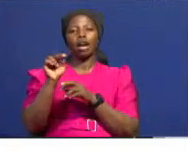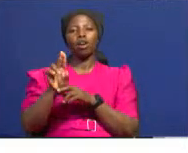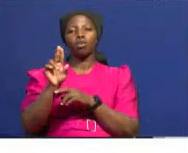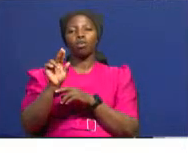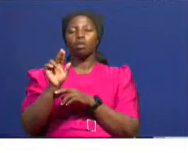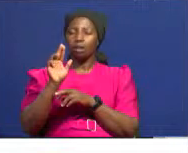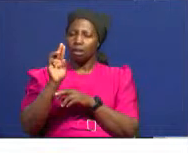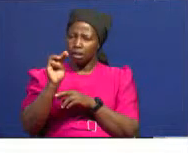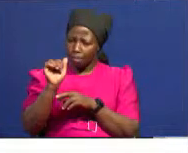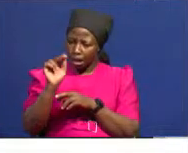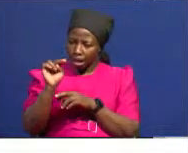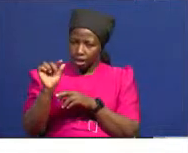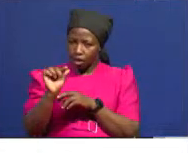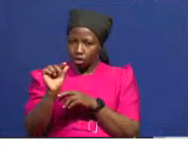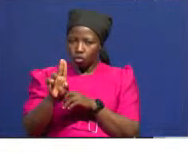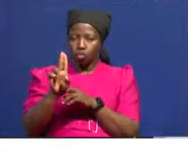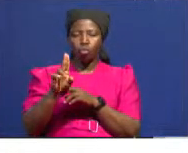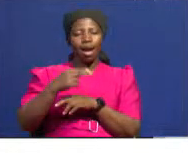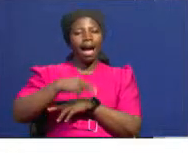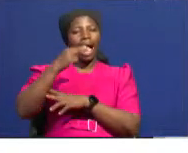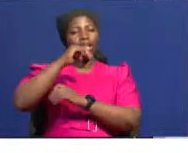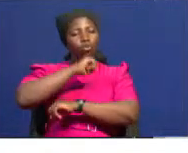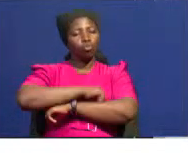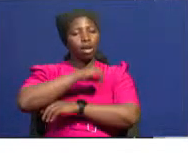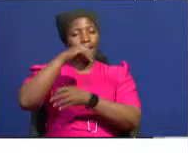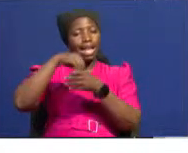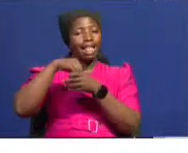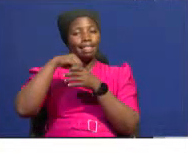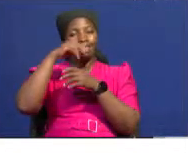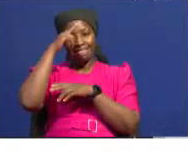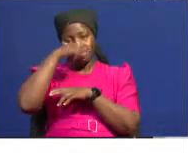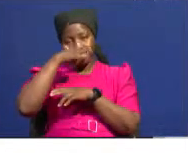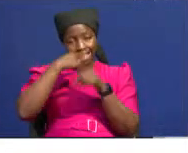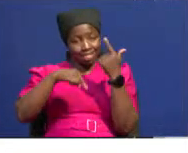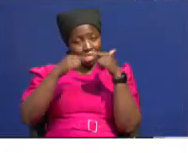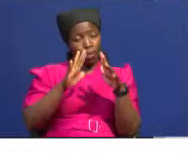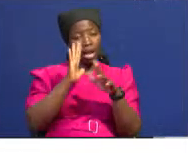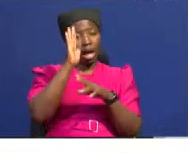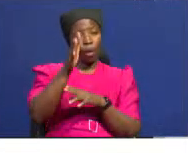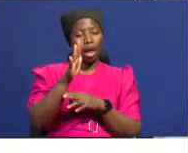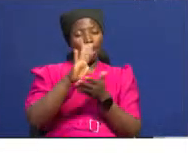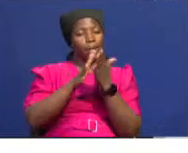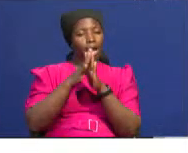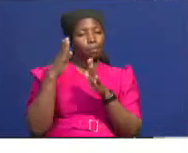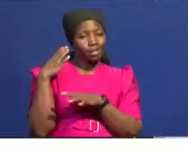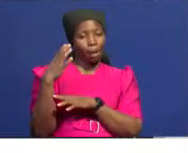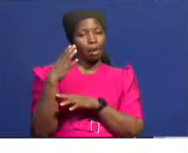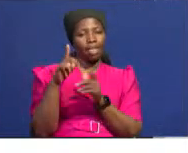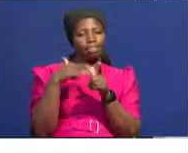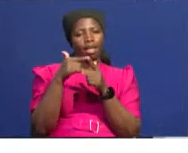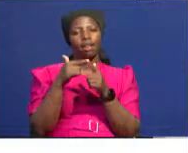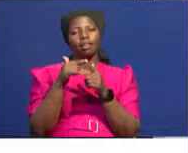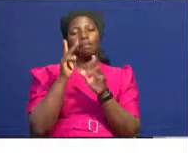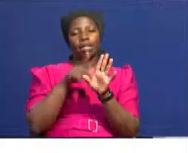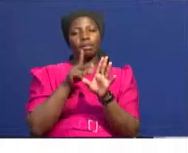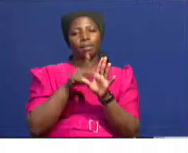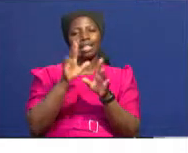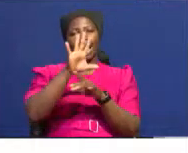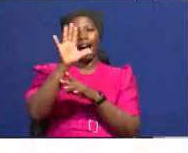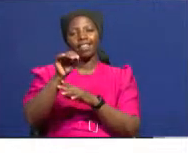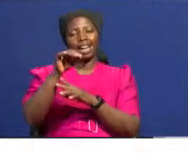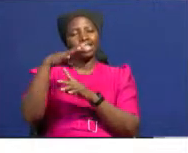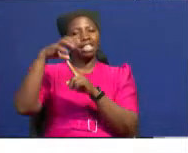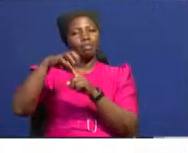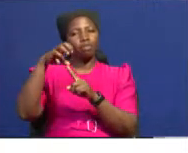each category will be declared national champions and will take part in the Africa Chess Championships scheduled for June this year in